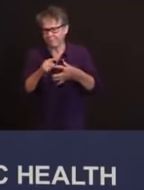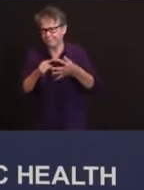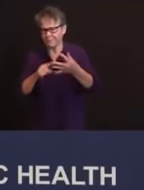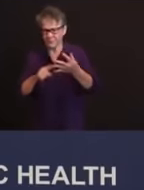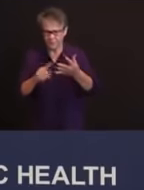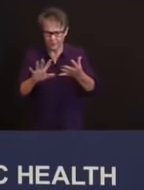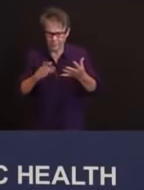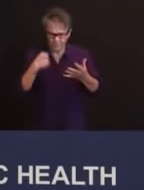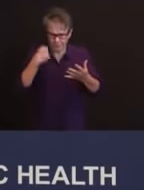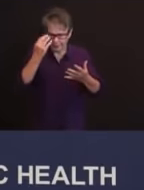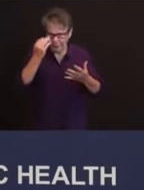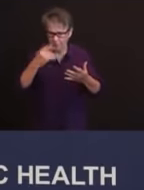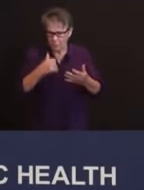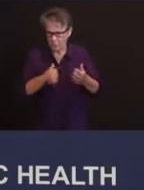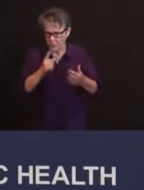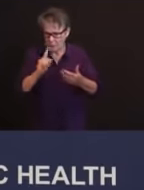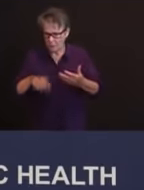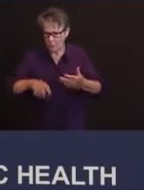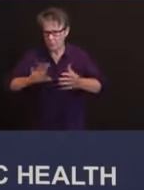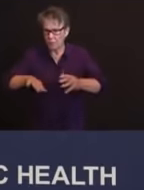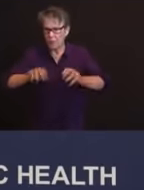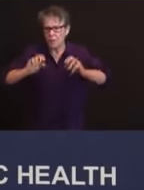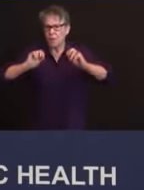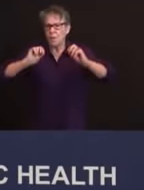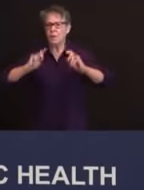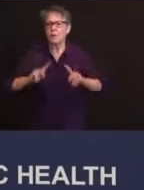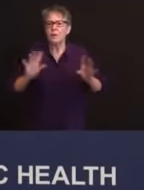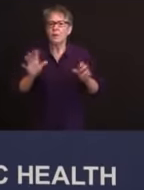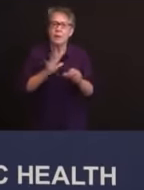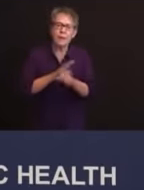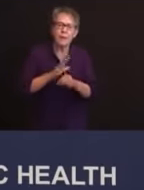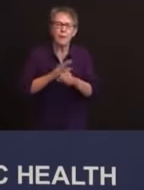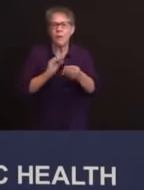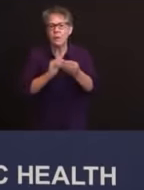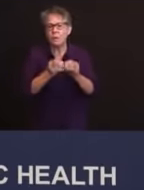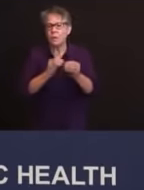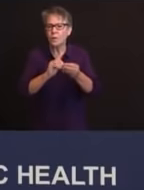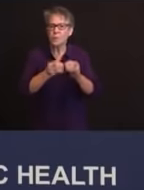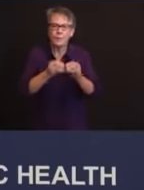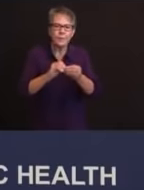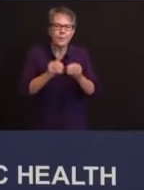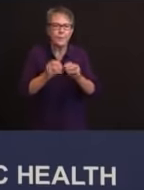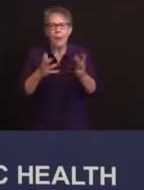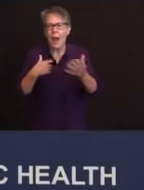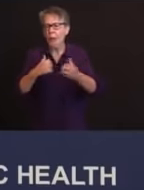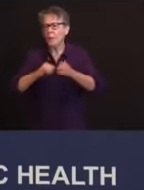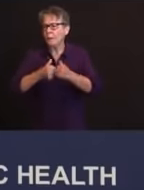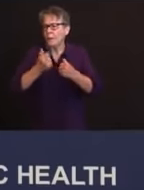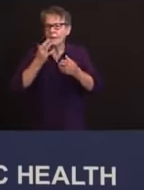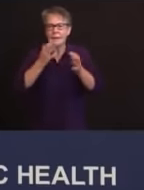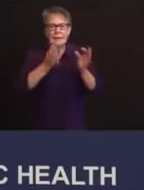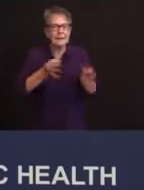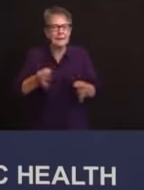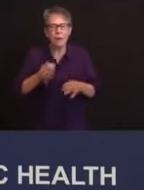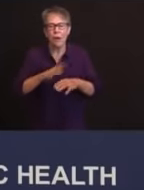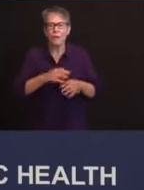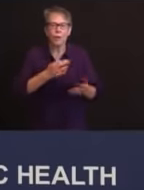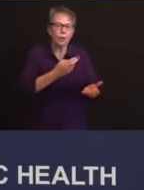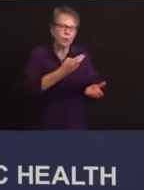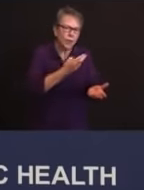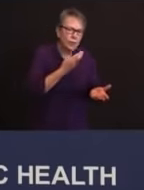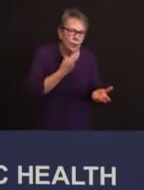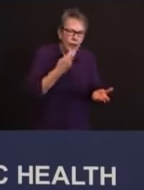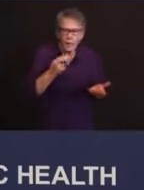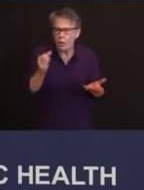I think we've said what we're going to say about data and the basis upon which we're making decisions on restaurants and bars, but anything on banquet, does